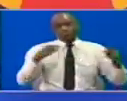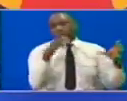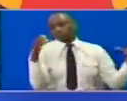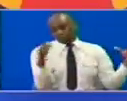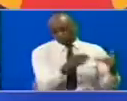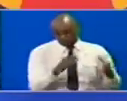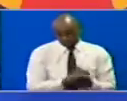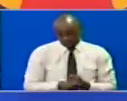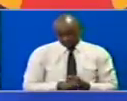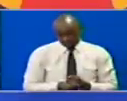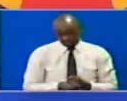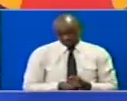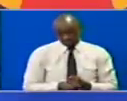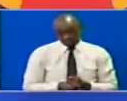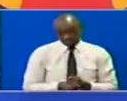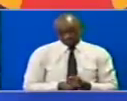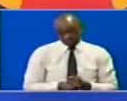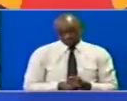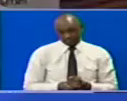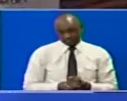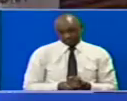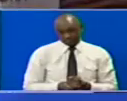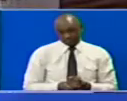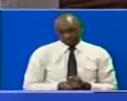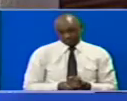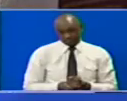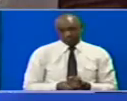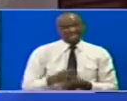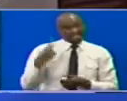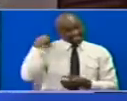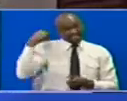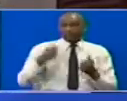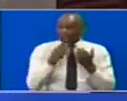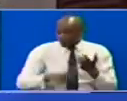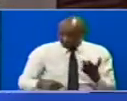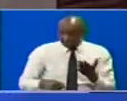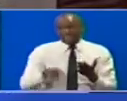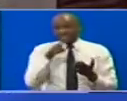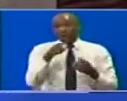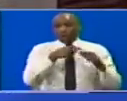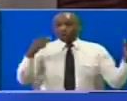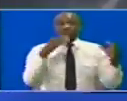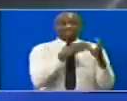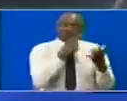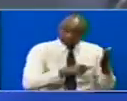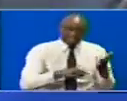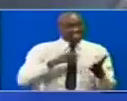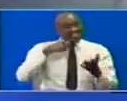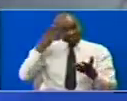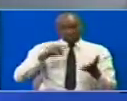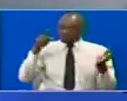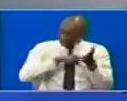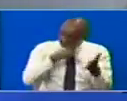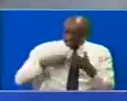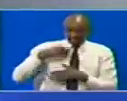essentially called NASA ODM. In recent days, the opposition has exposed flaws in the voter register during the